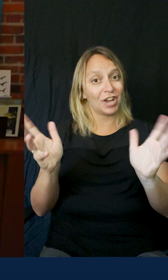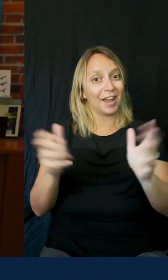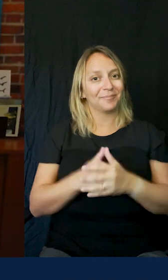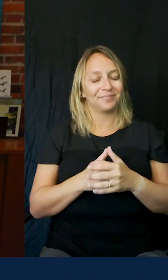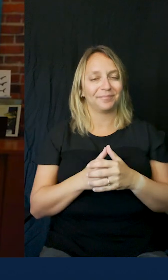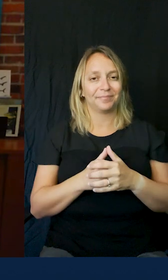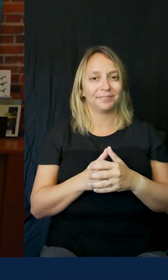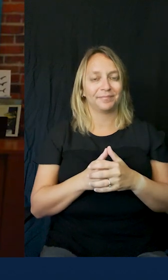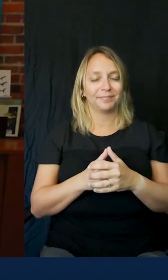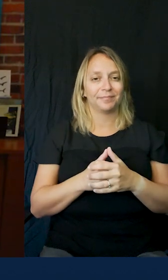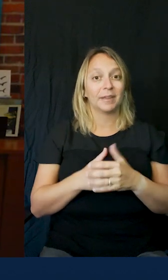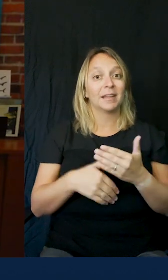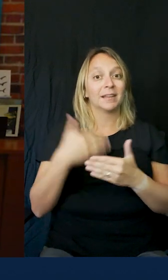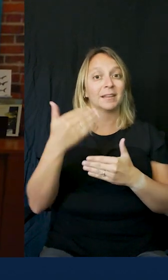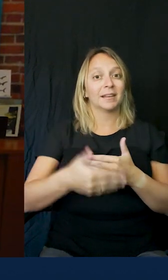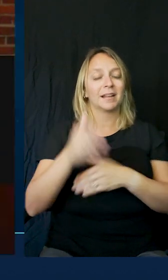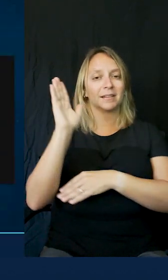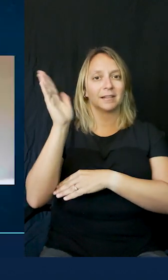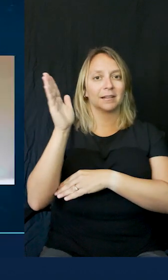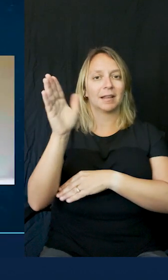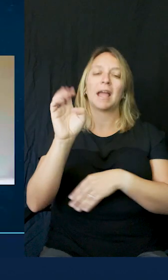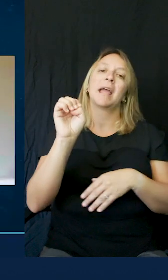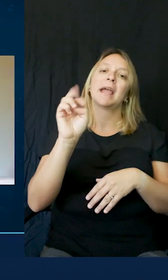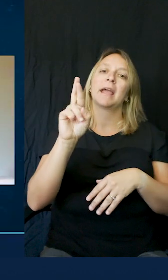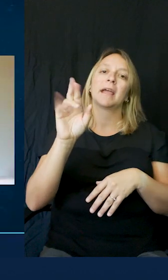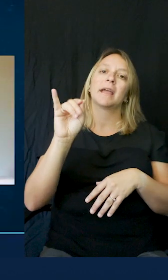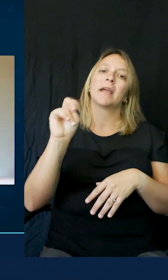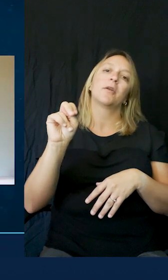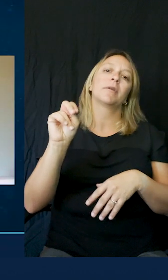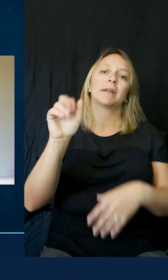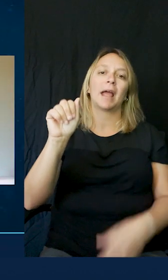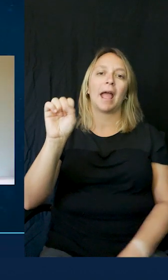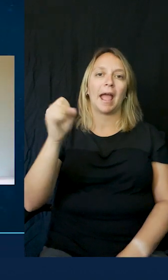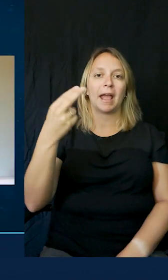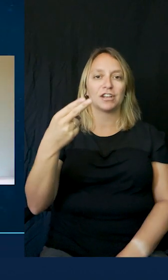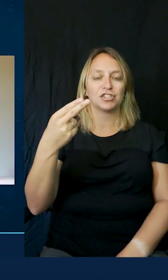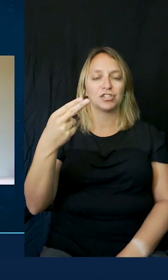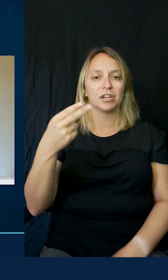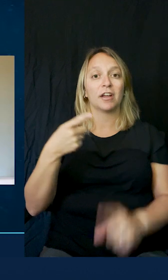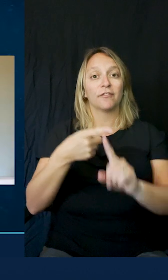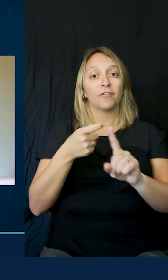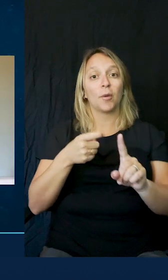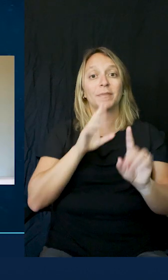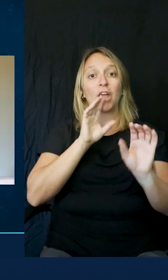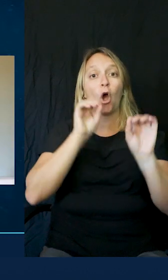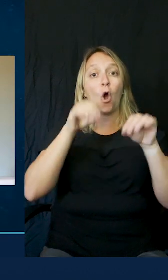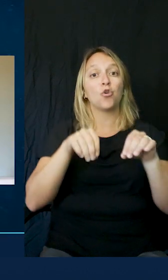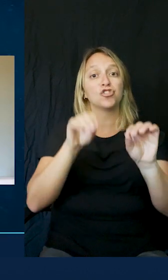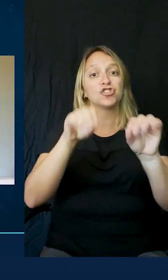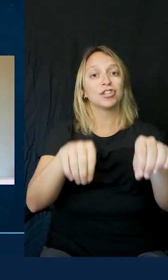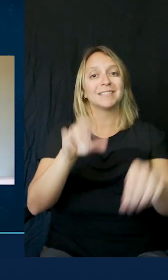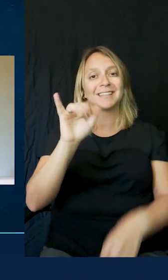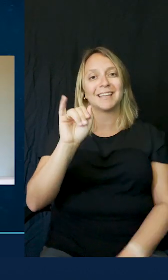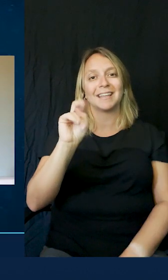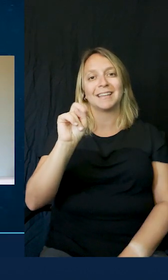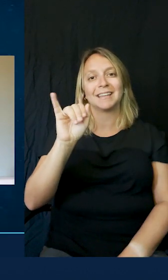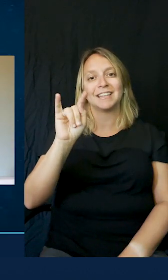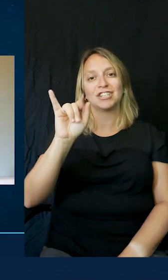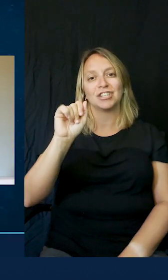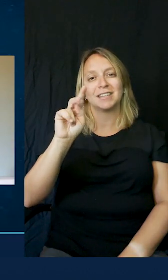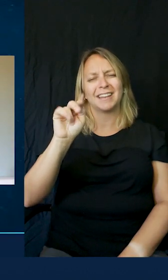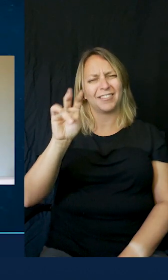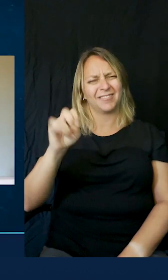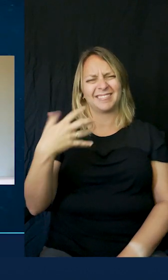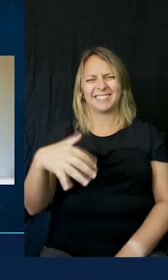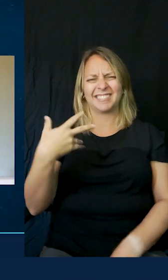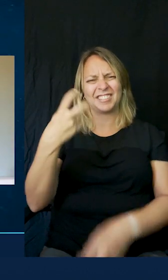our next speaker is Erin Ashe from the Oceans Initiative. The Oceans Initiative. That's a little tougher to say than